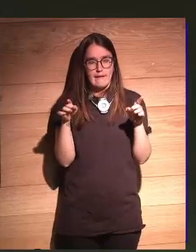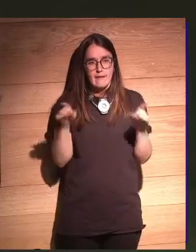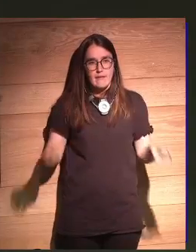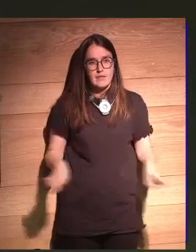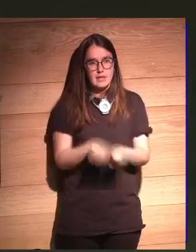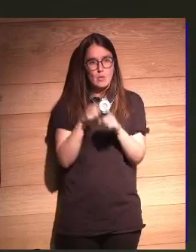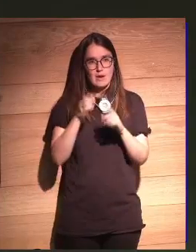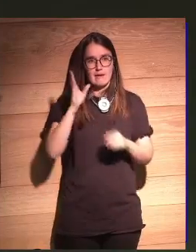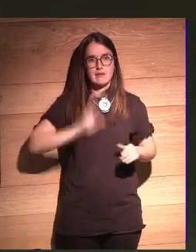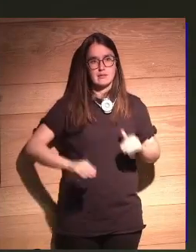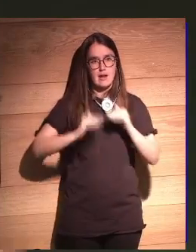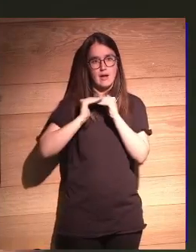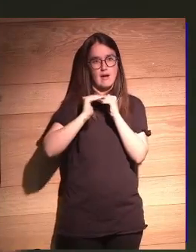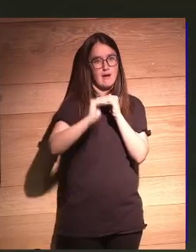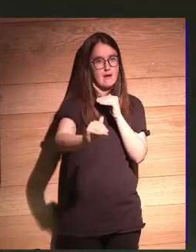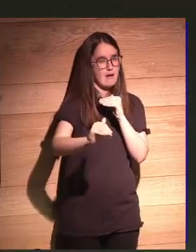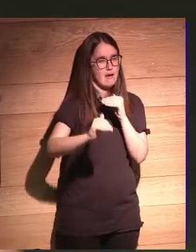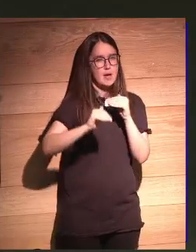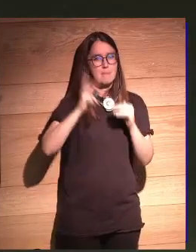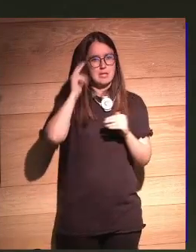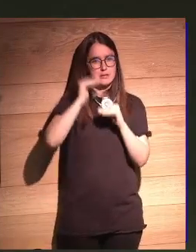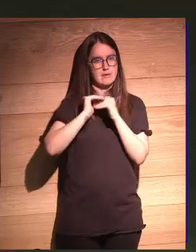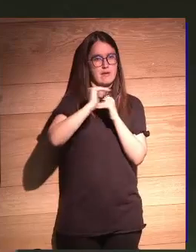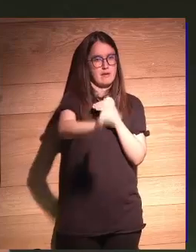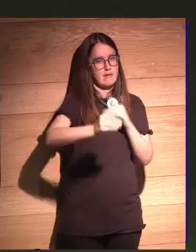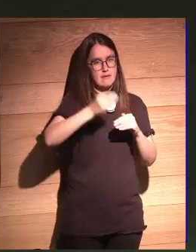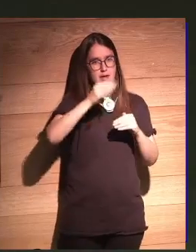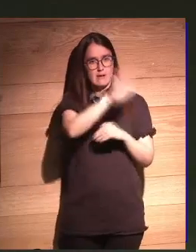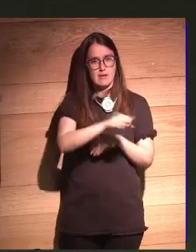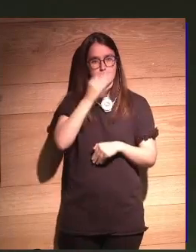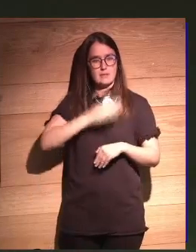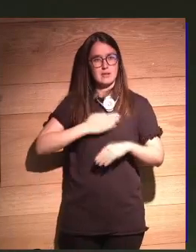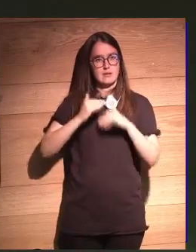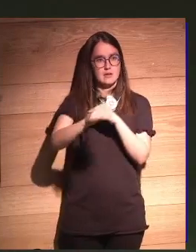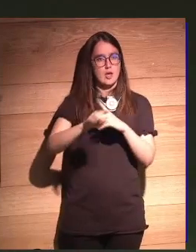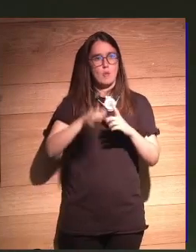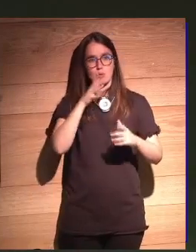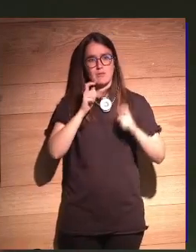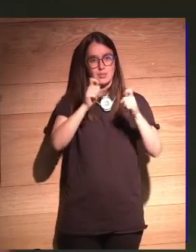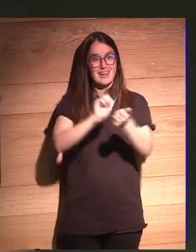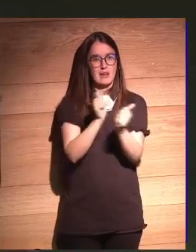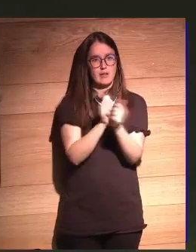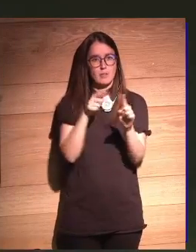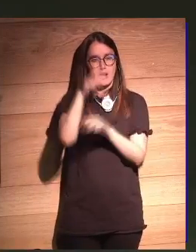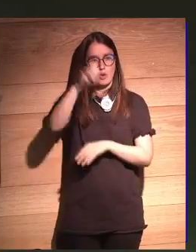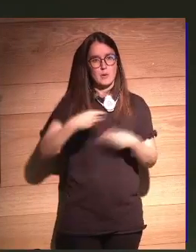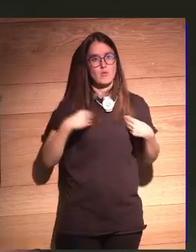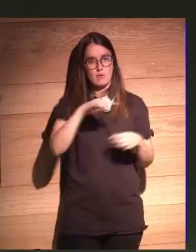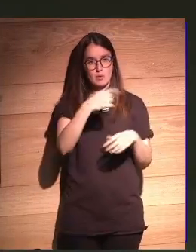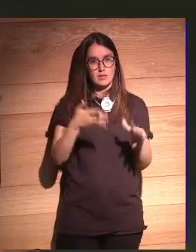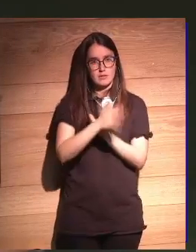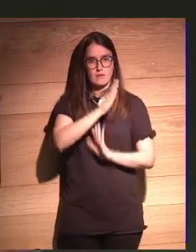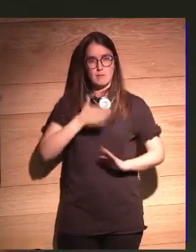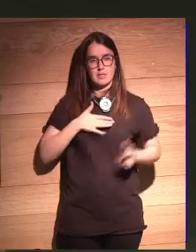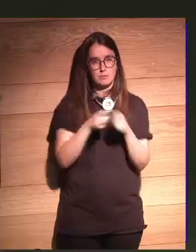2008, it doesn't matter your salary, that we tag the working, we tag the well-being, because we're going to give you a mortgage so you can get